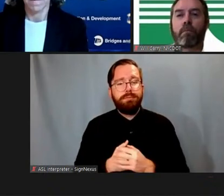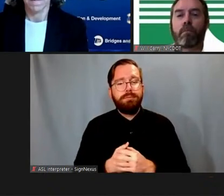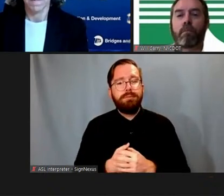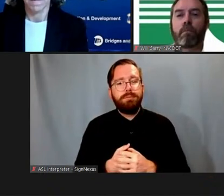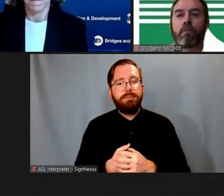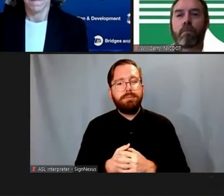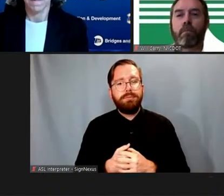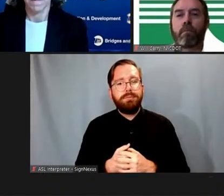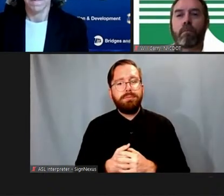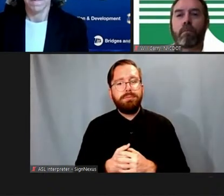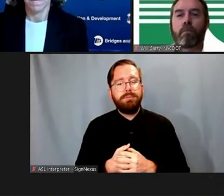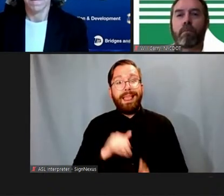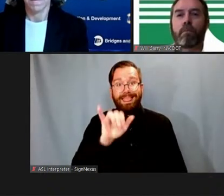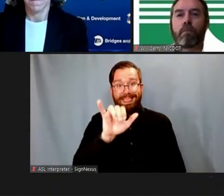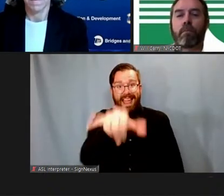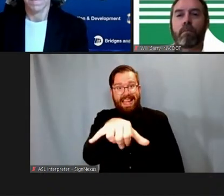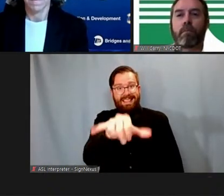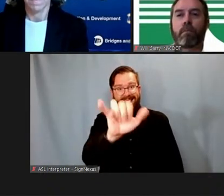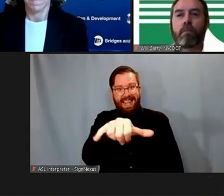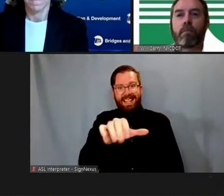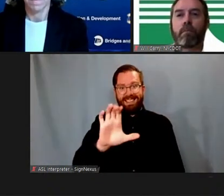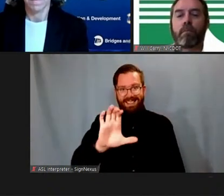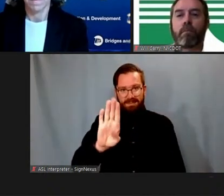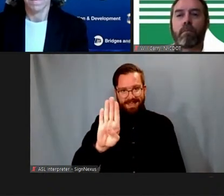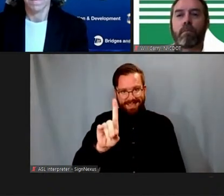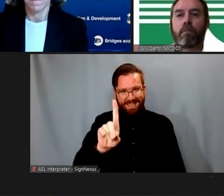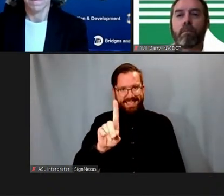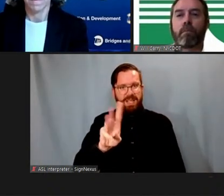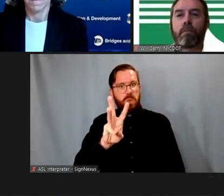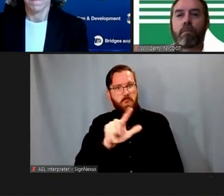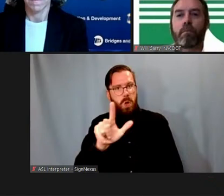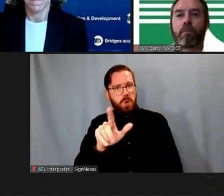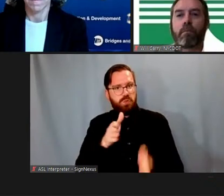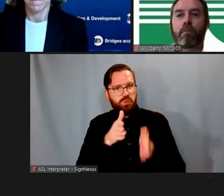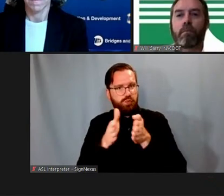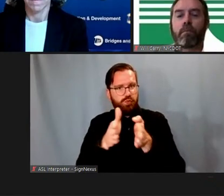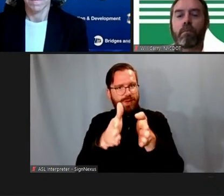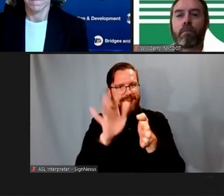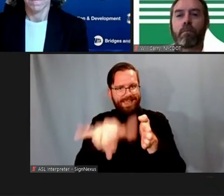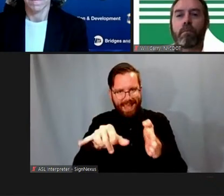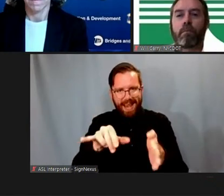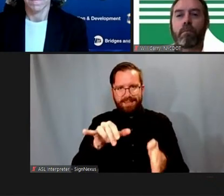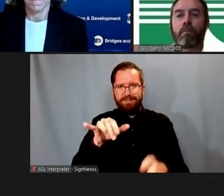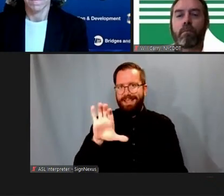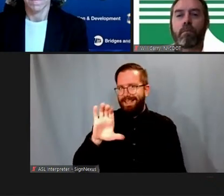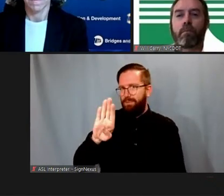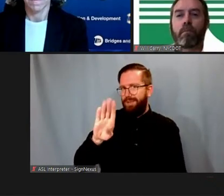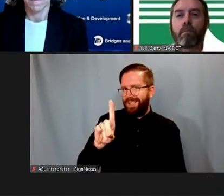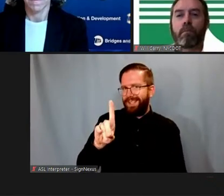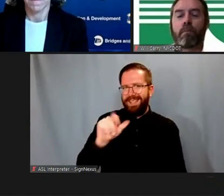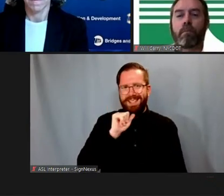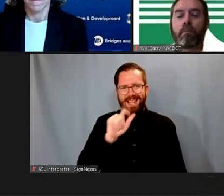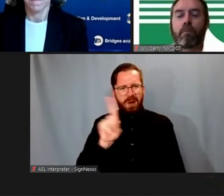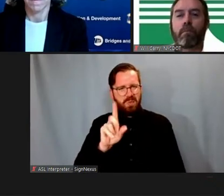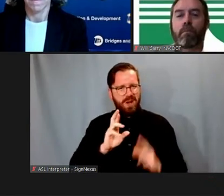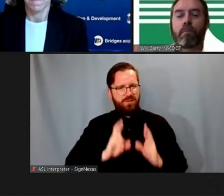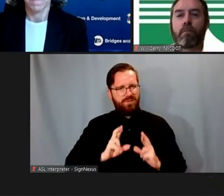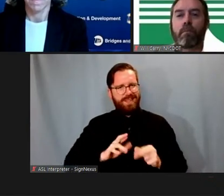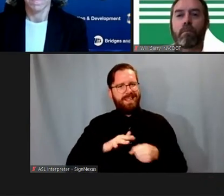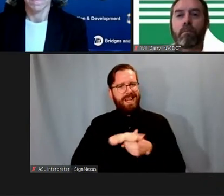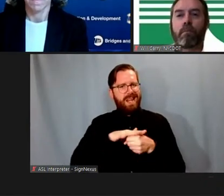that is central business district that's where all the businesses are now where residents live